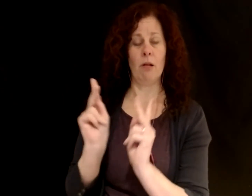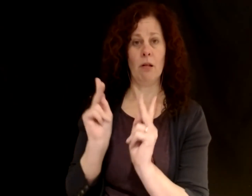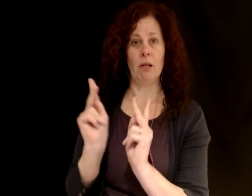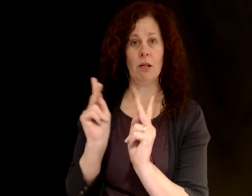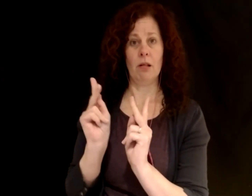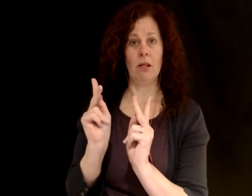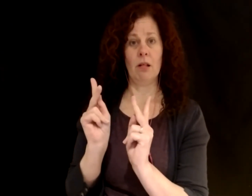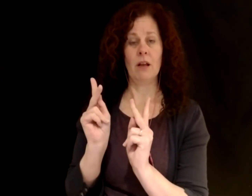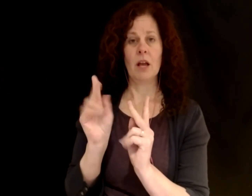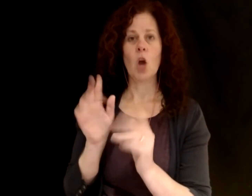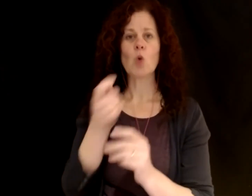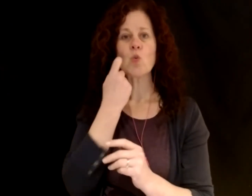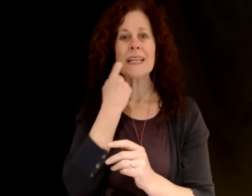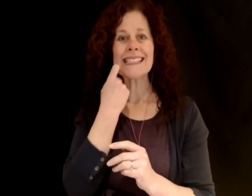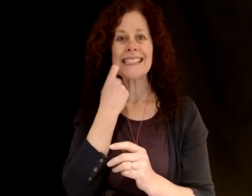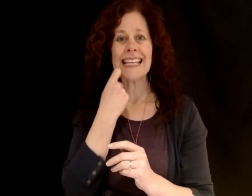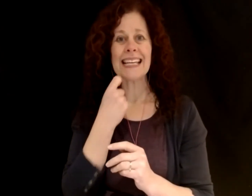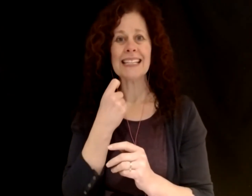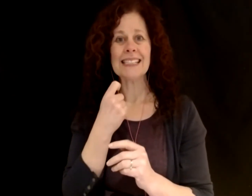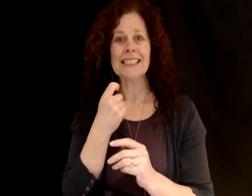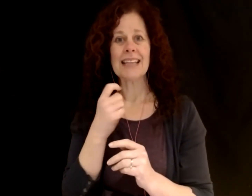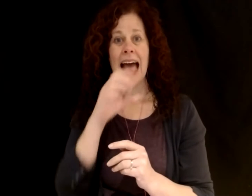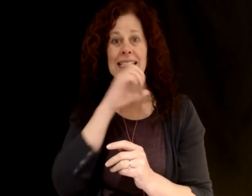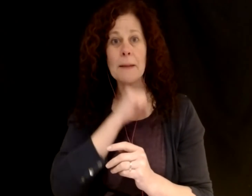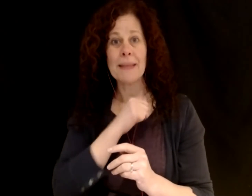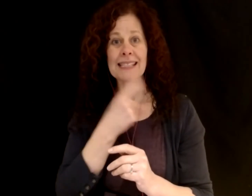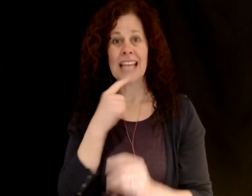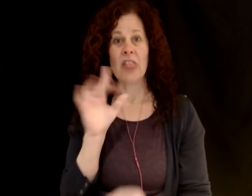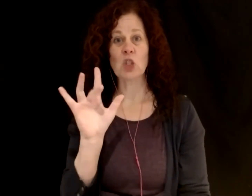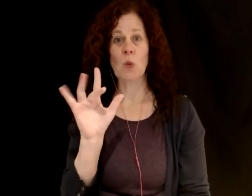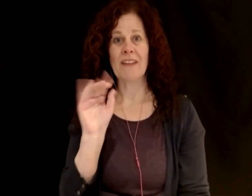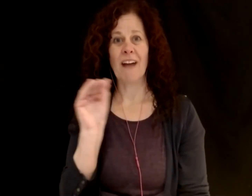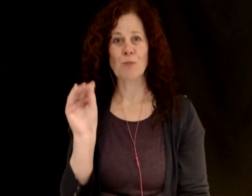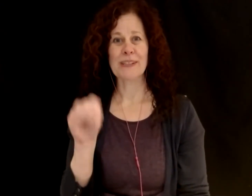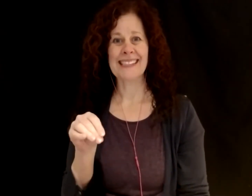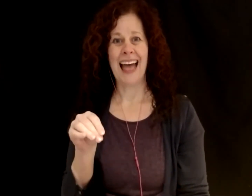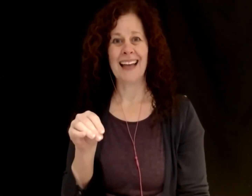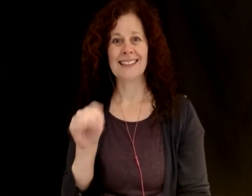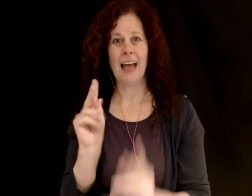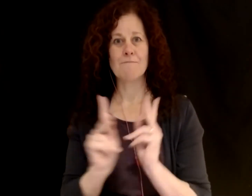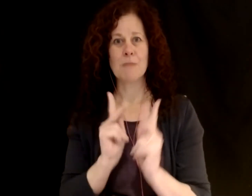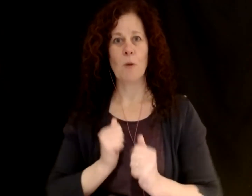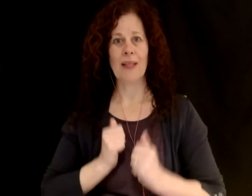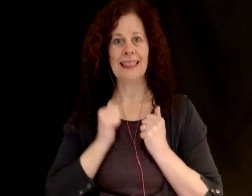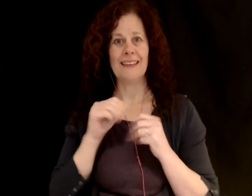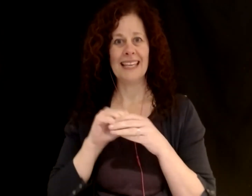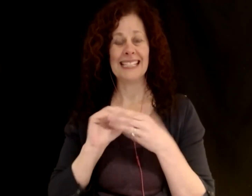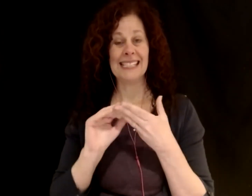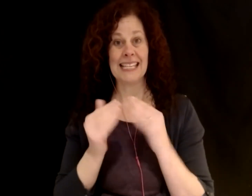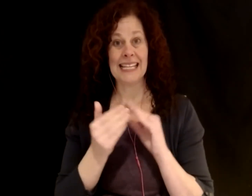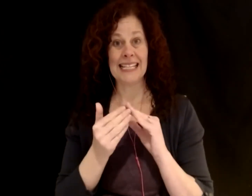recent estimates that 25% of people in cities experience barriers on the basis of age or